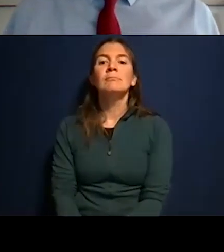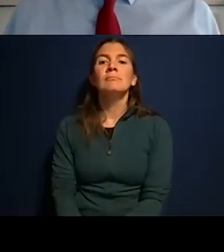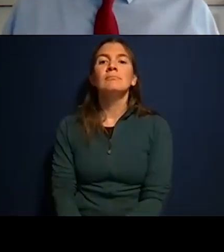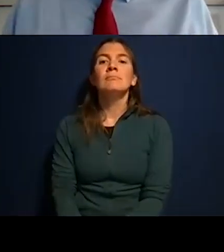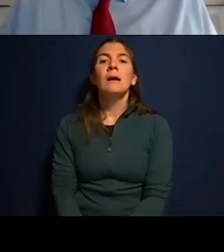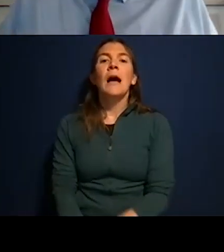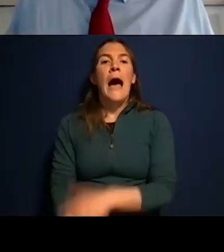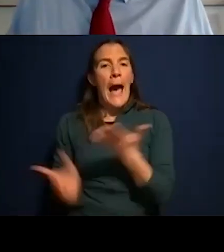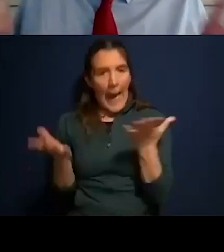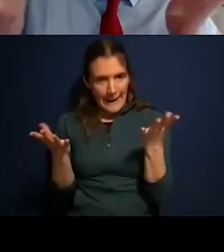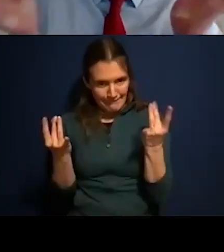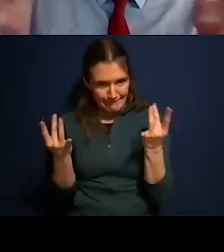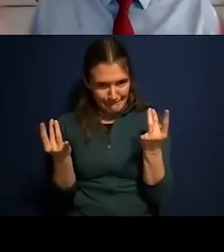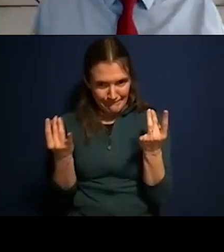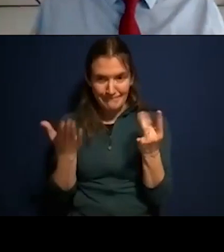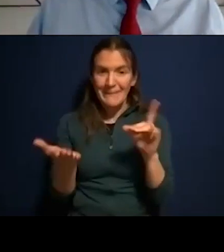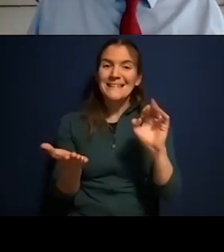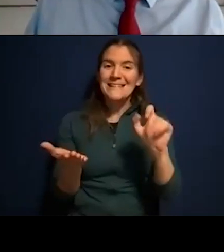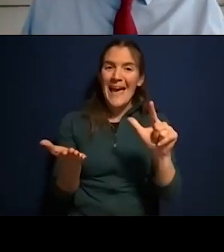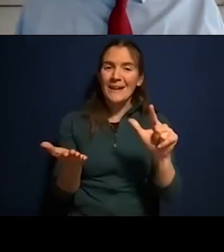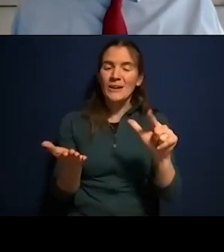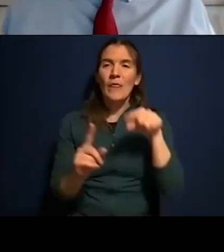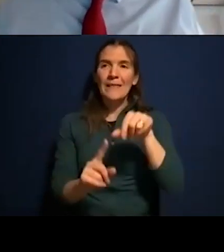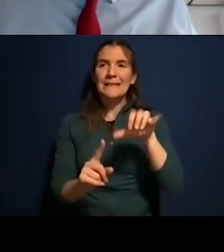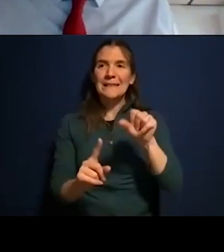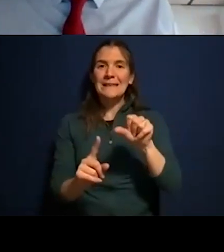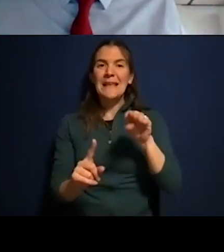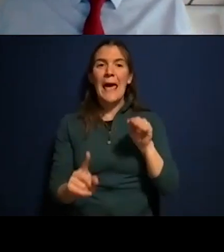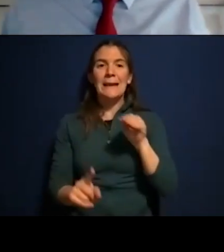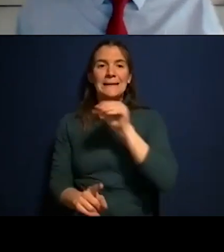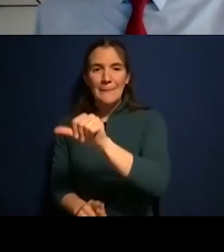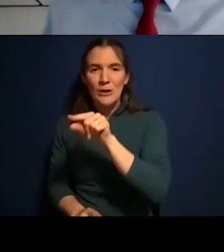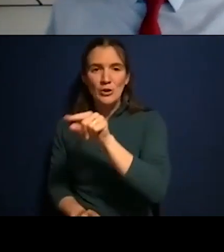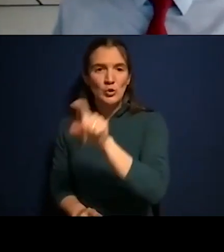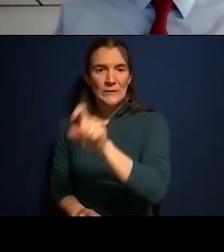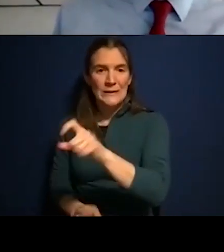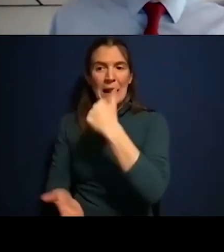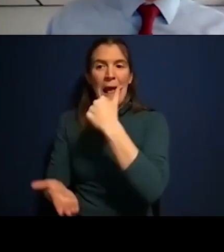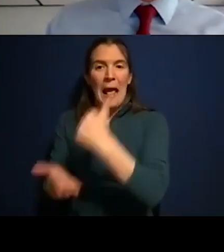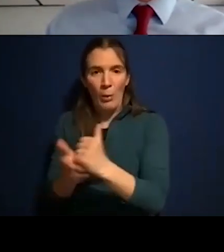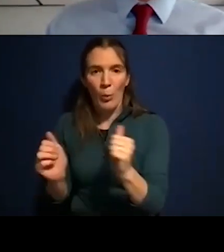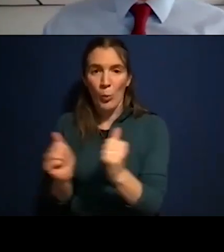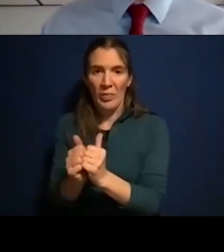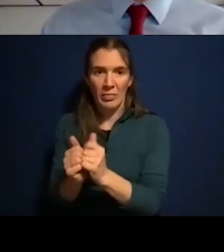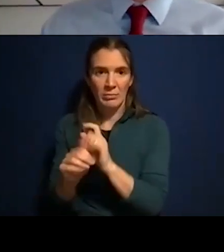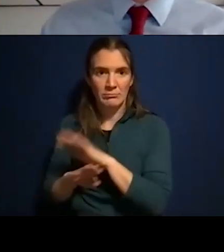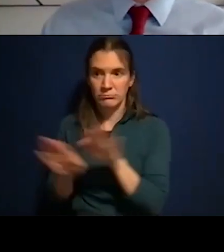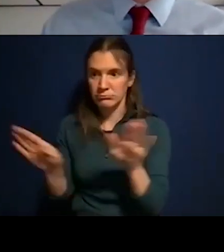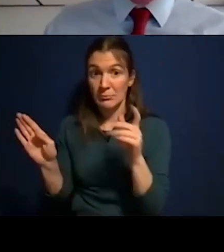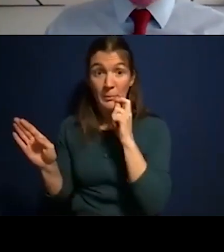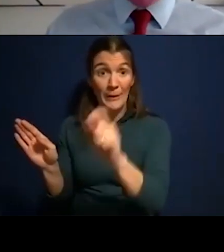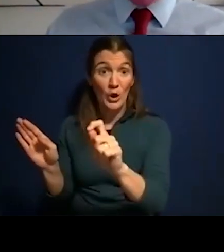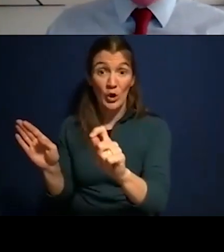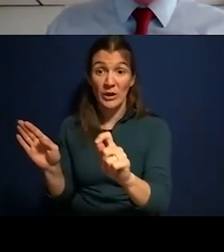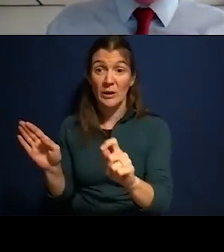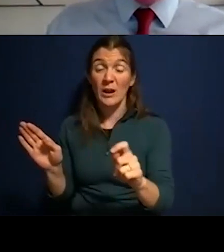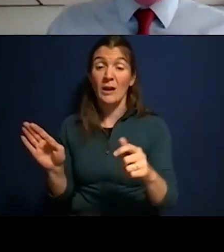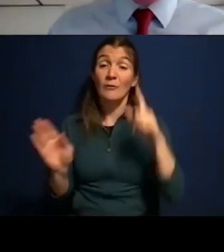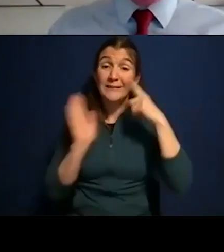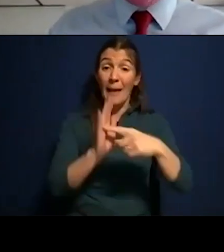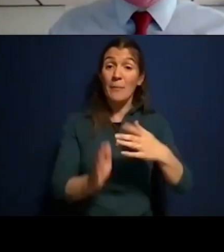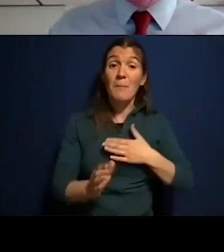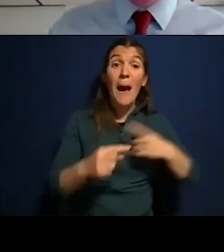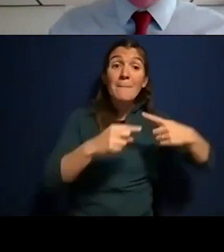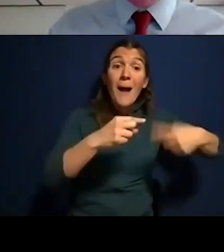That's the I would say it, it's an expense that you need help with, right? Like I talked about my